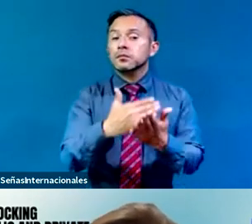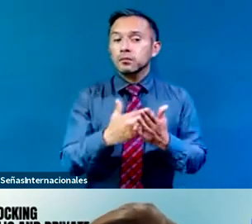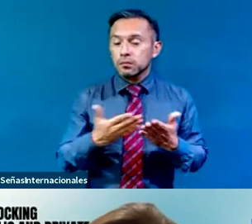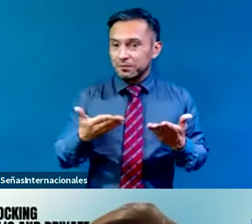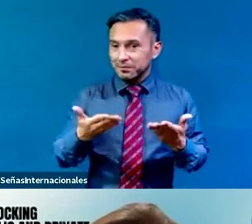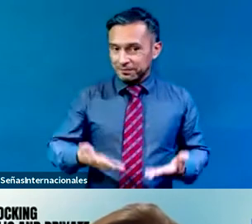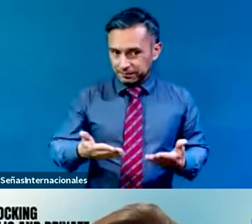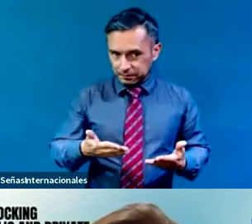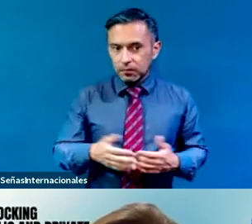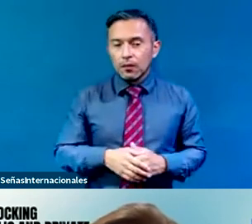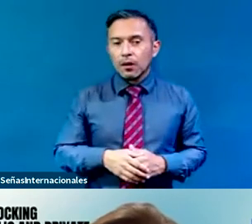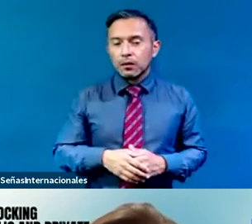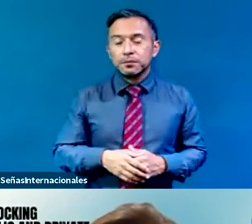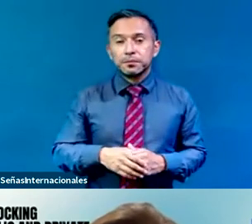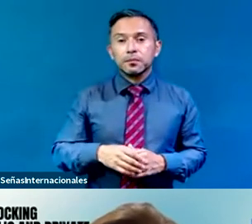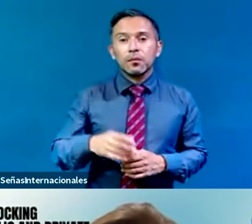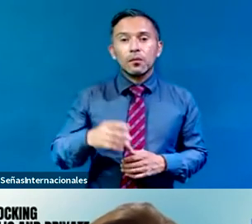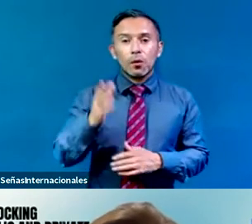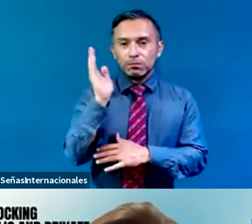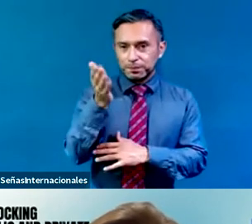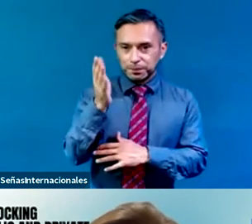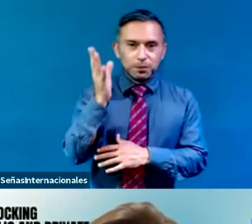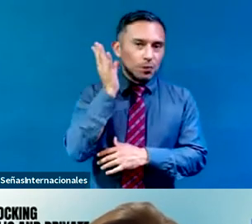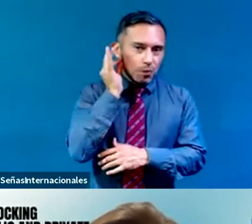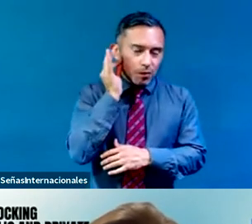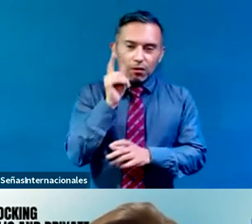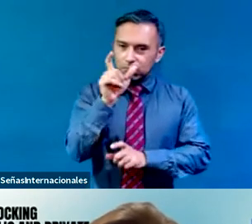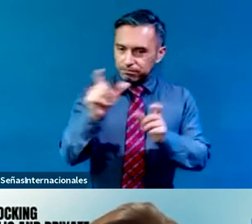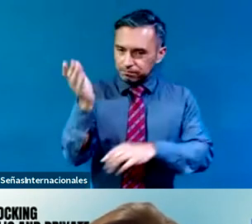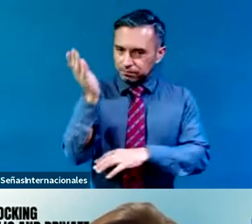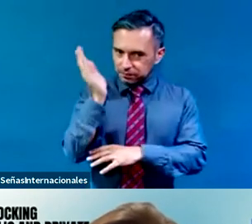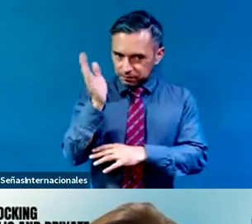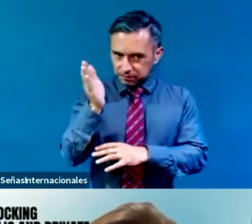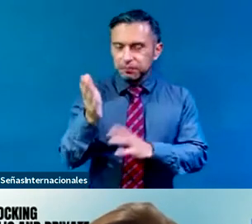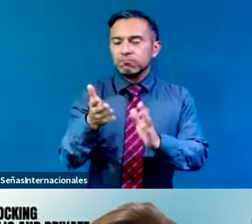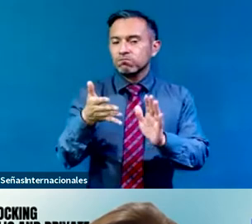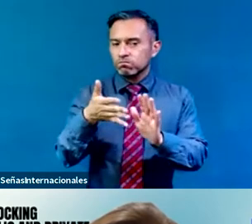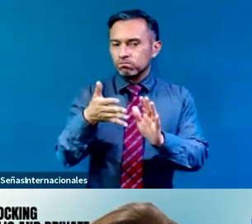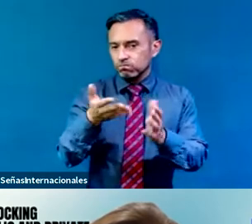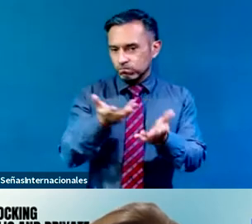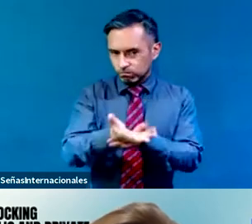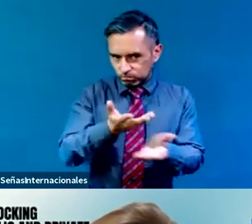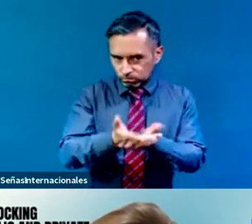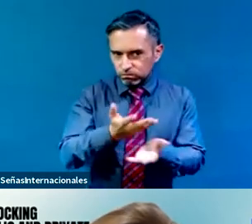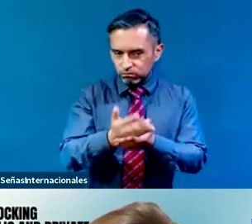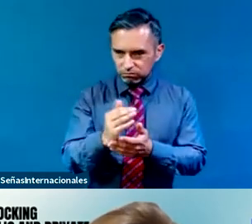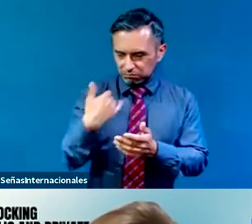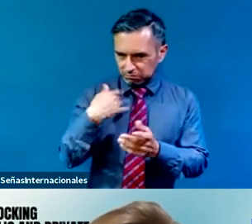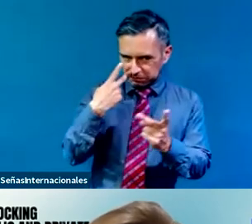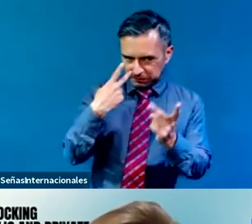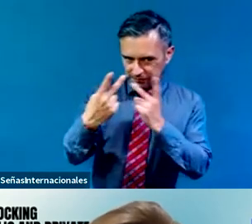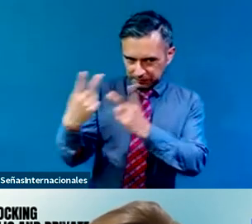on the interventions that you've just heard, we'd like to know which of the four areas you found